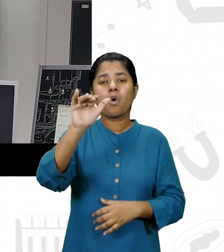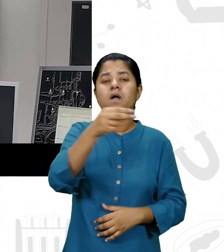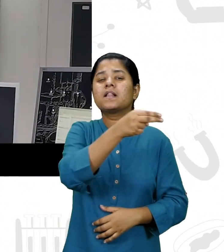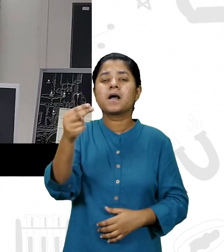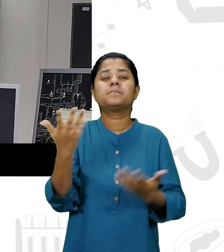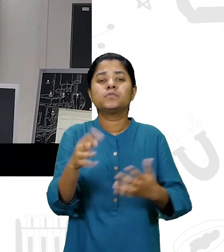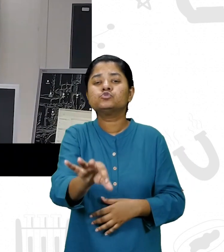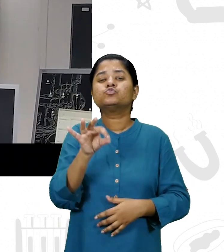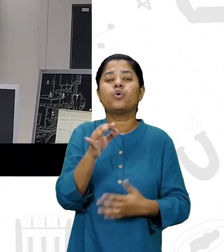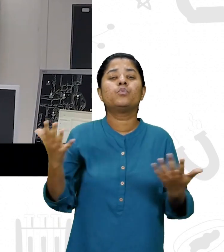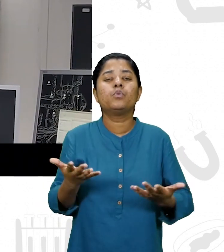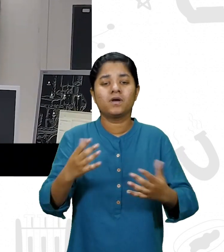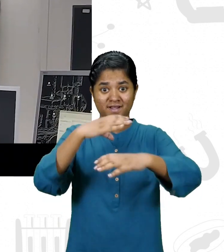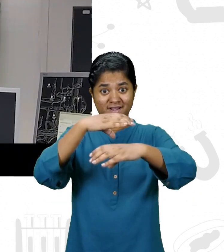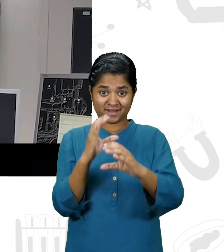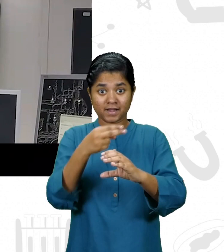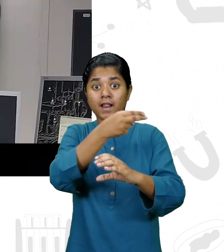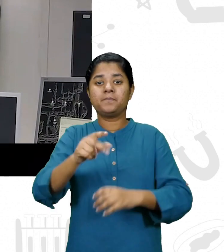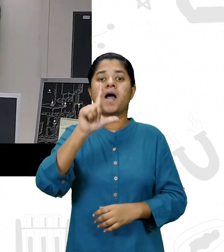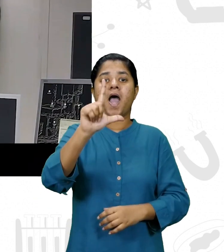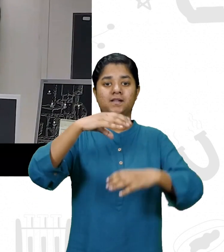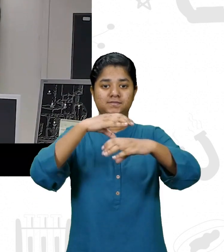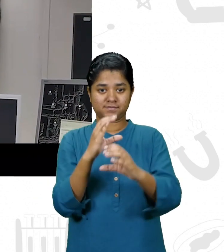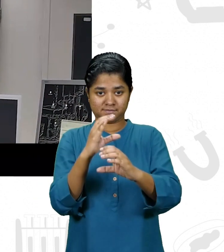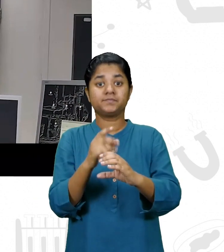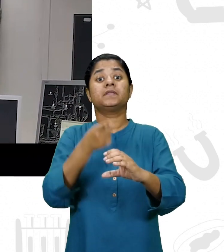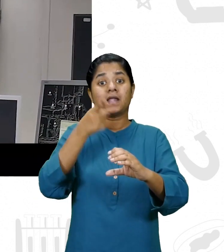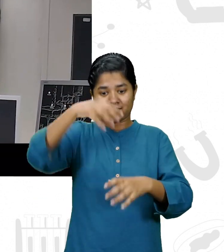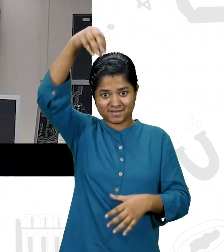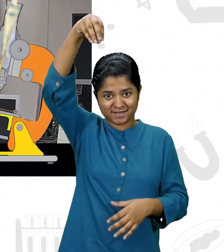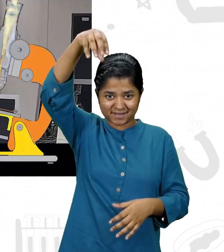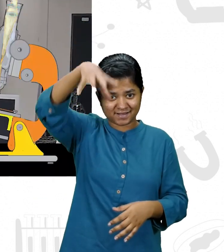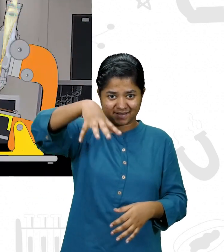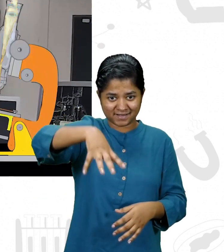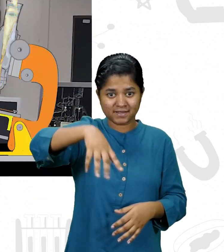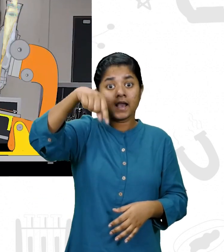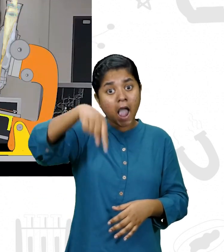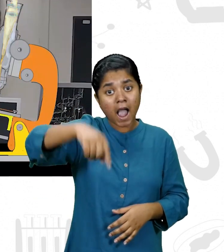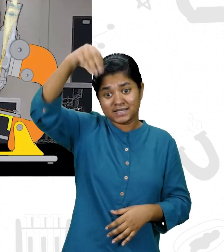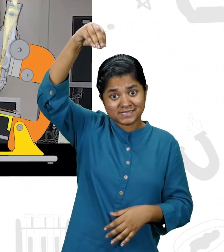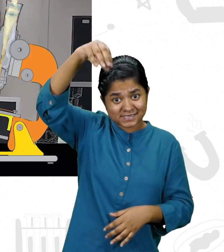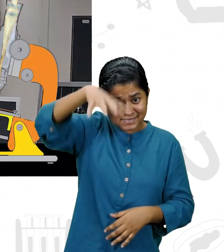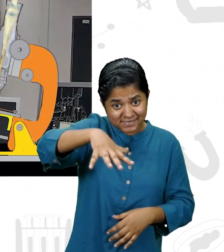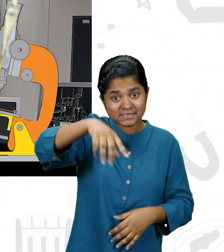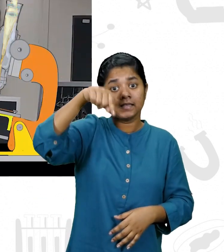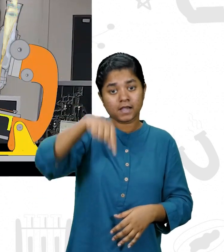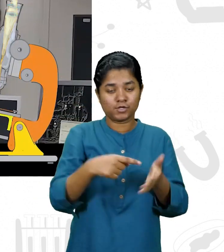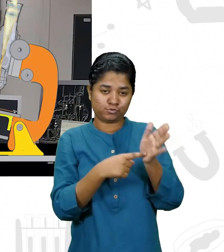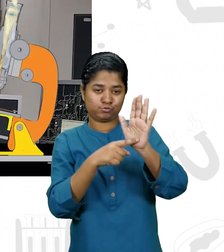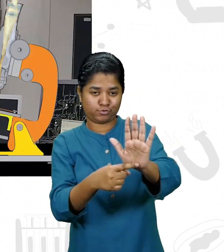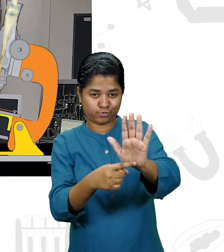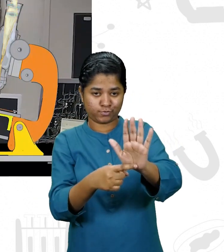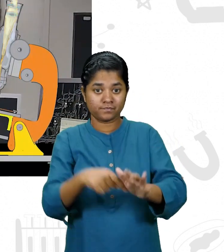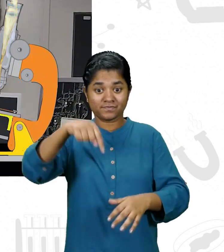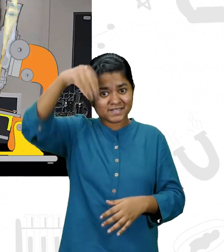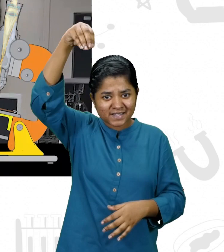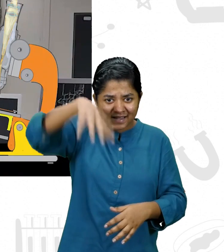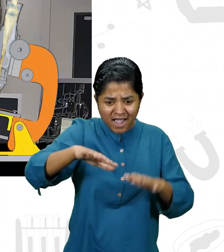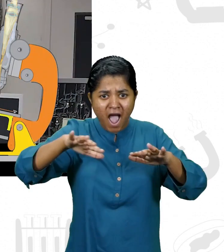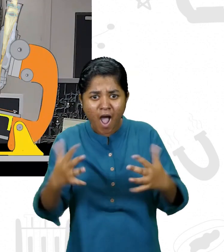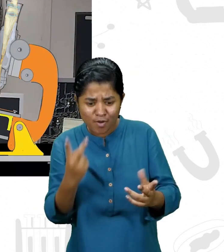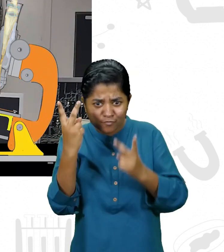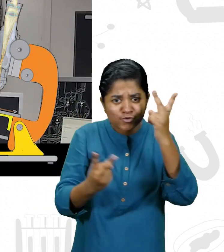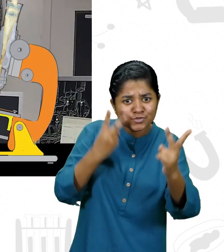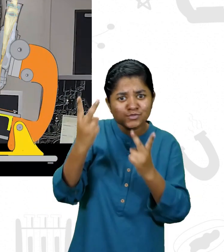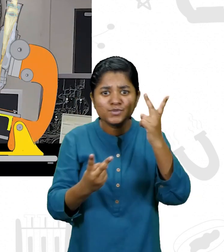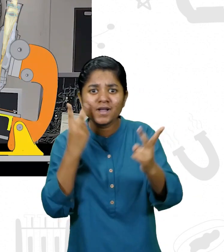This is called a compound microscope, which is nothing but a kind of a light microscope. So the source of illumination there is light,